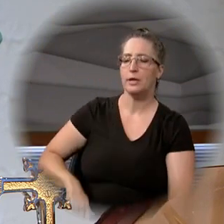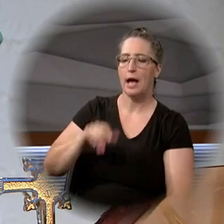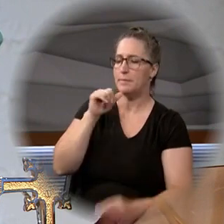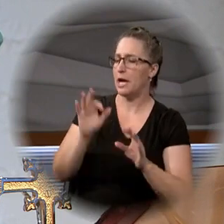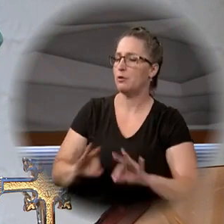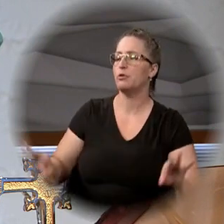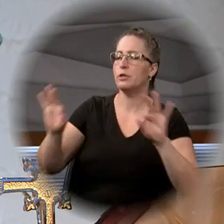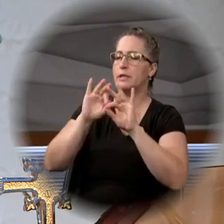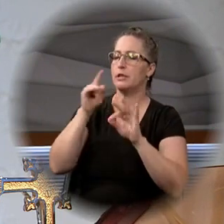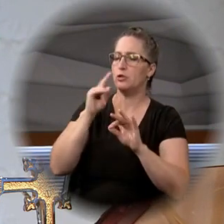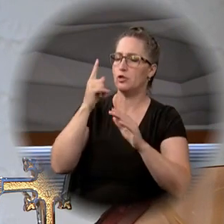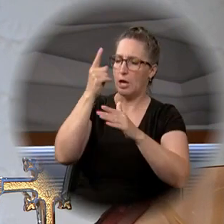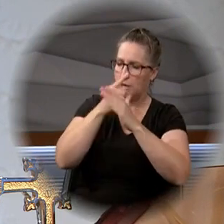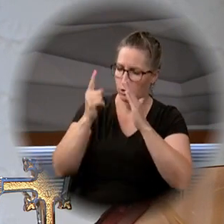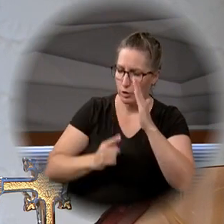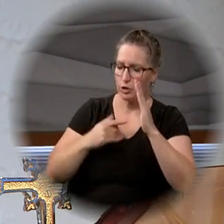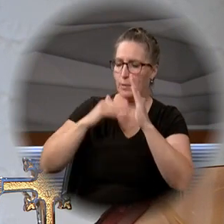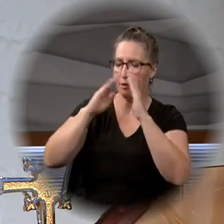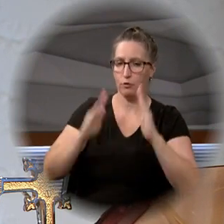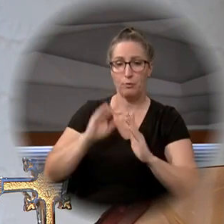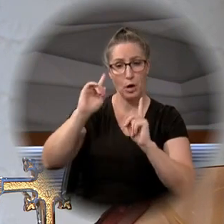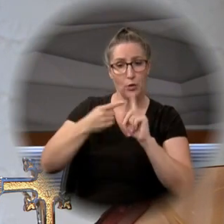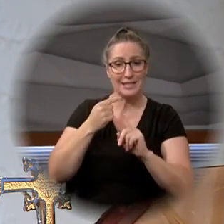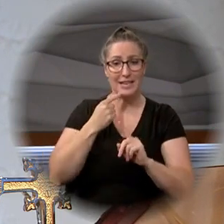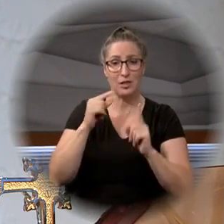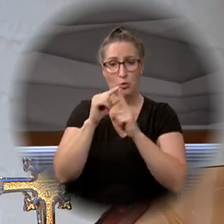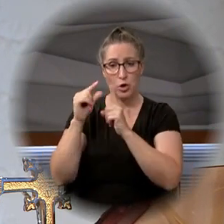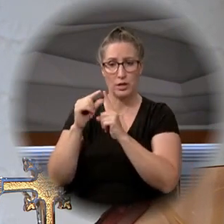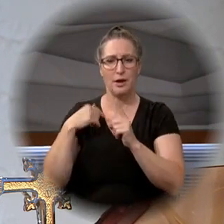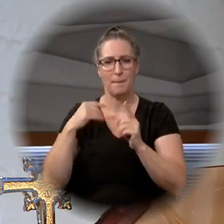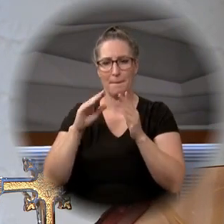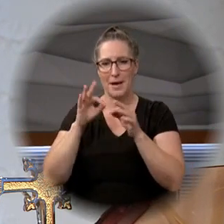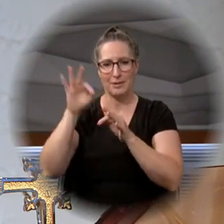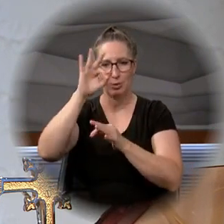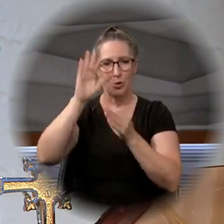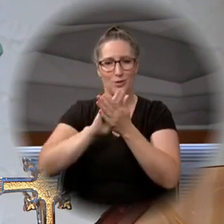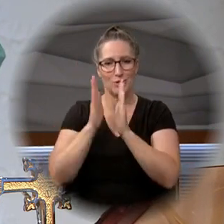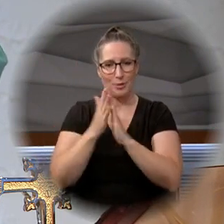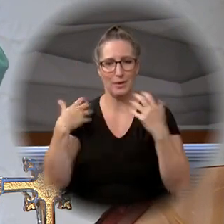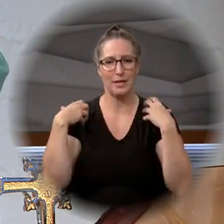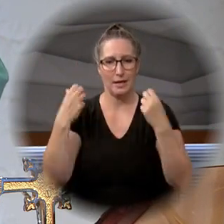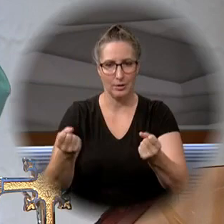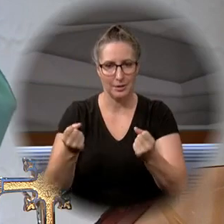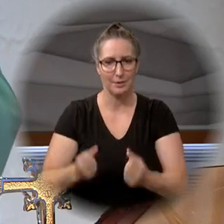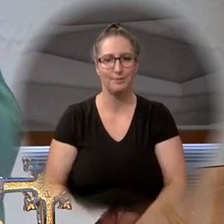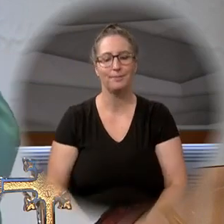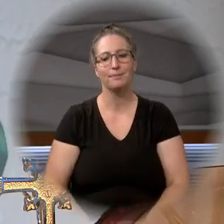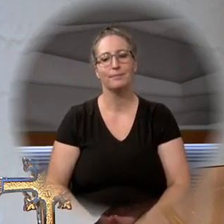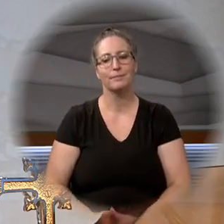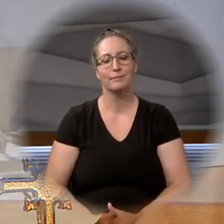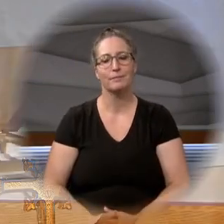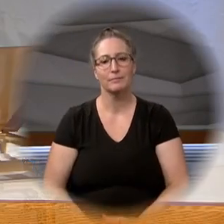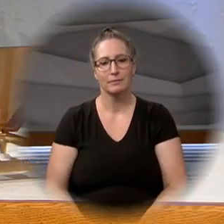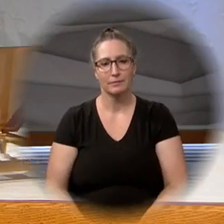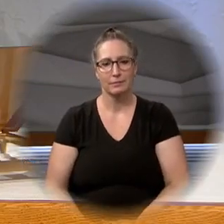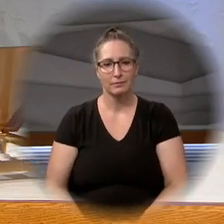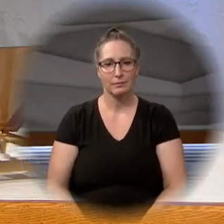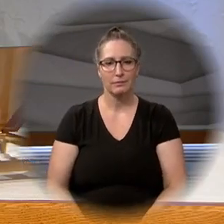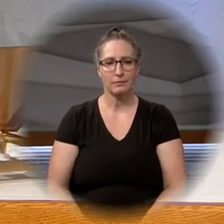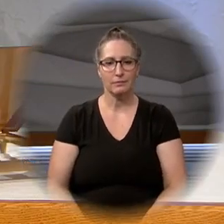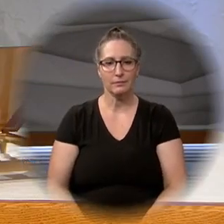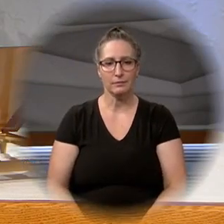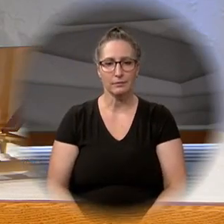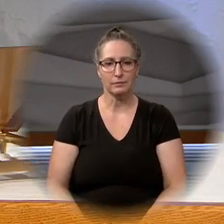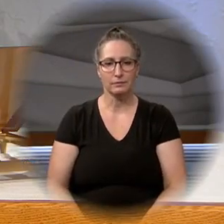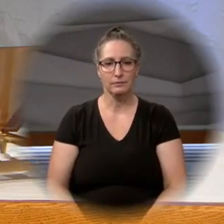not worthy that you should enter under my roof, but only say the word, and my soul shall be healed.